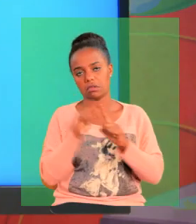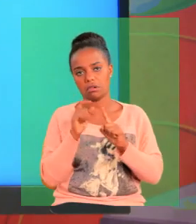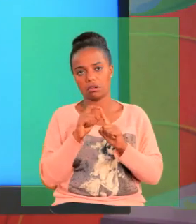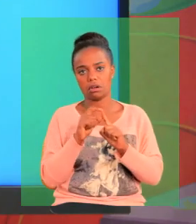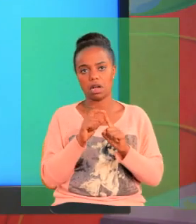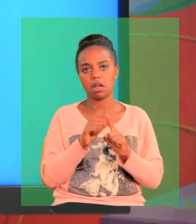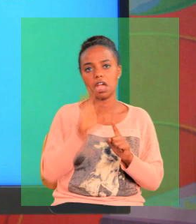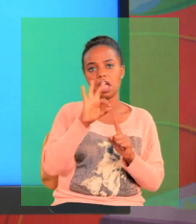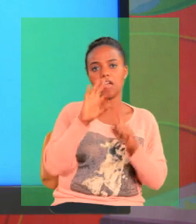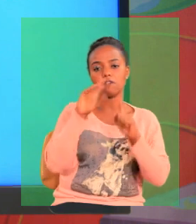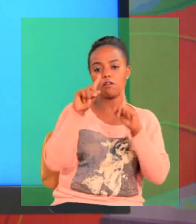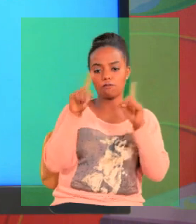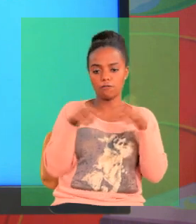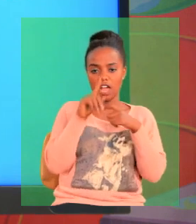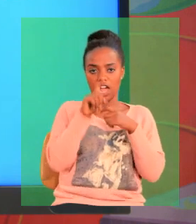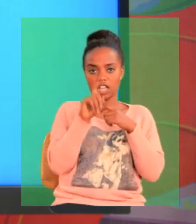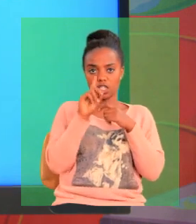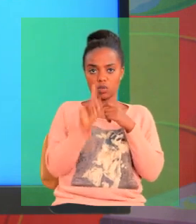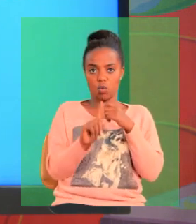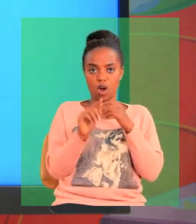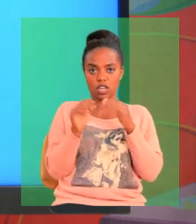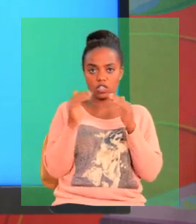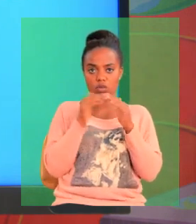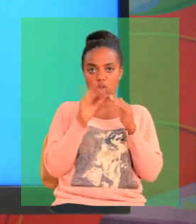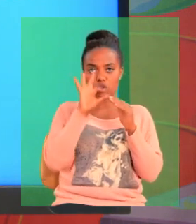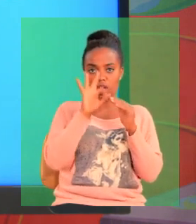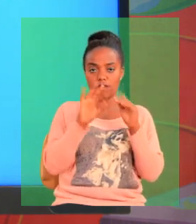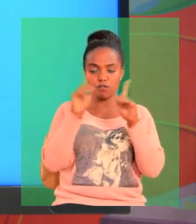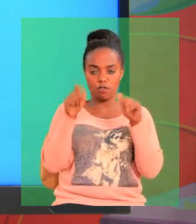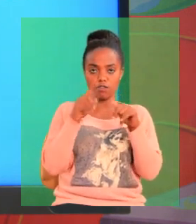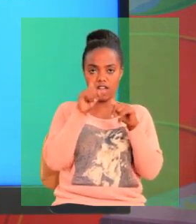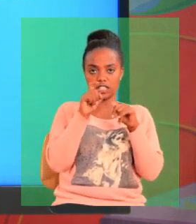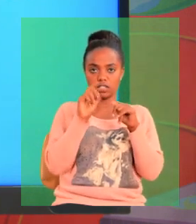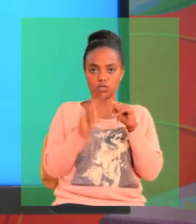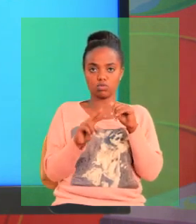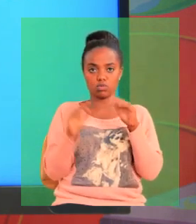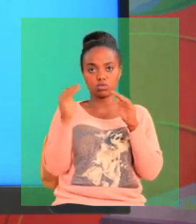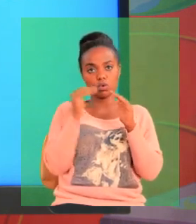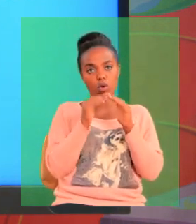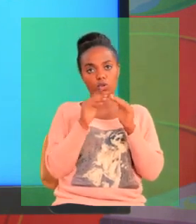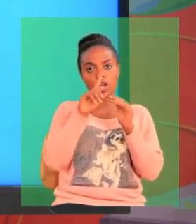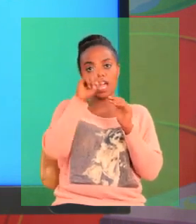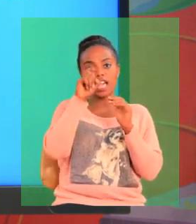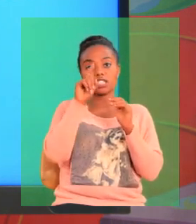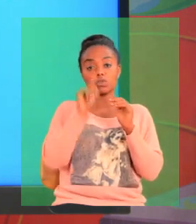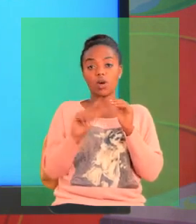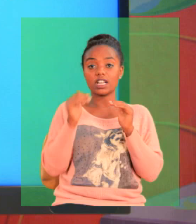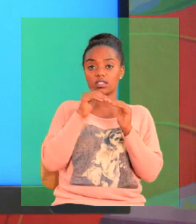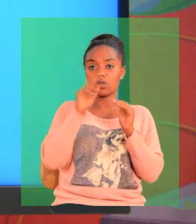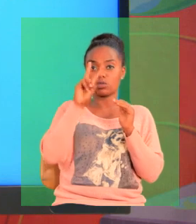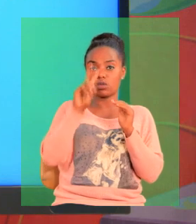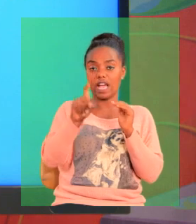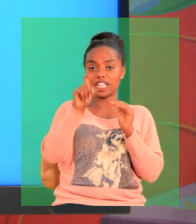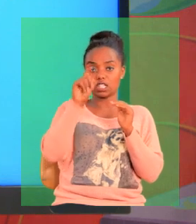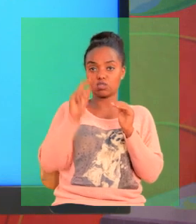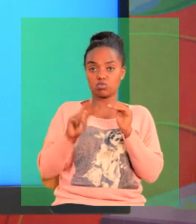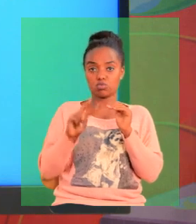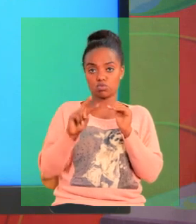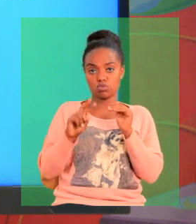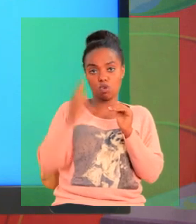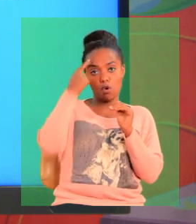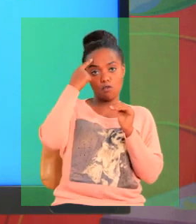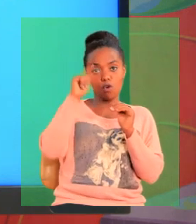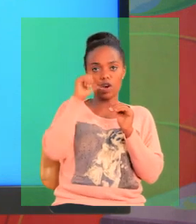of x1 is equal to f x2 implies exactly x1 is equal to x2, then